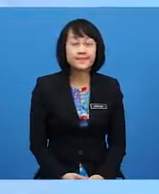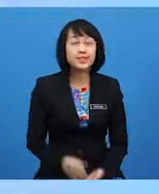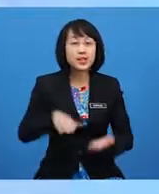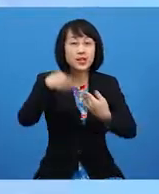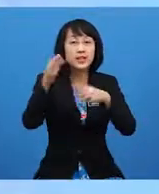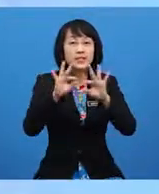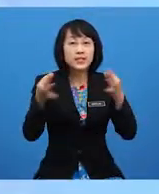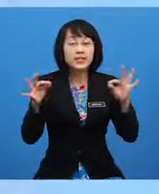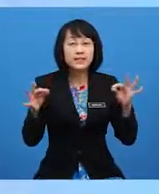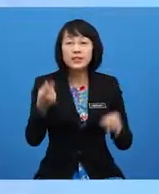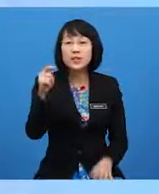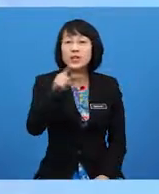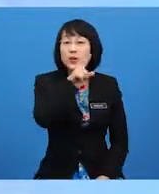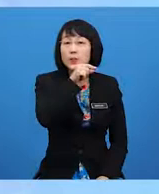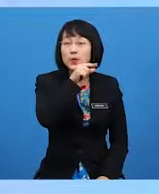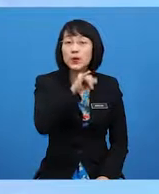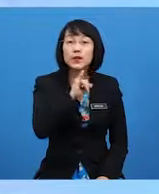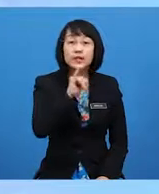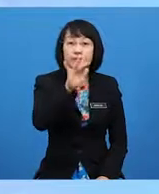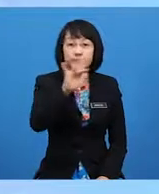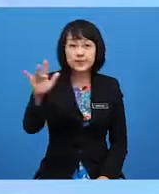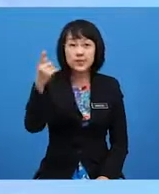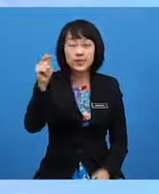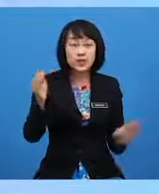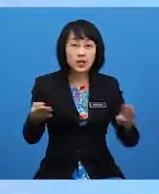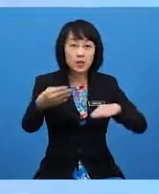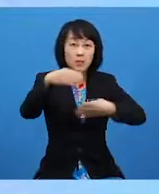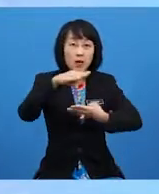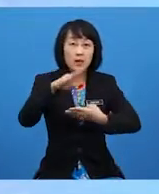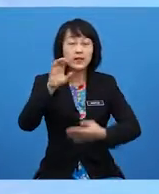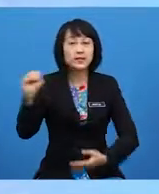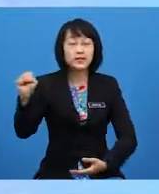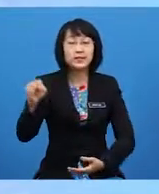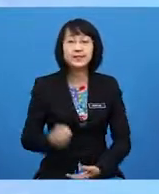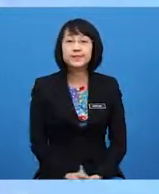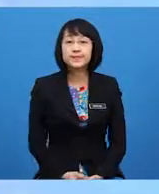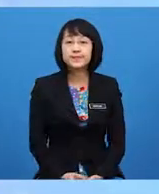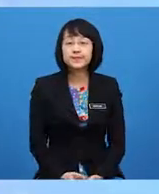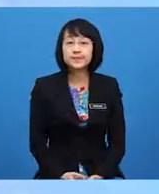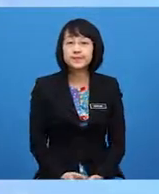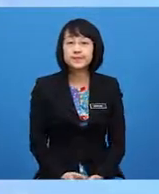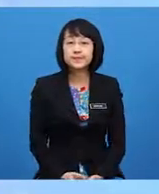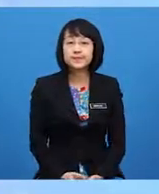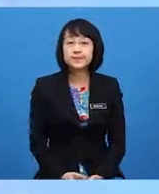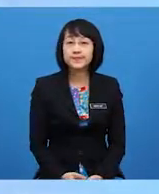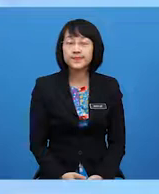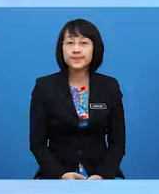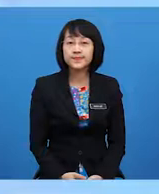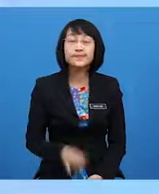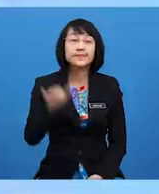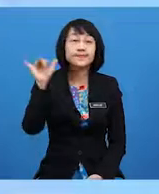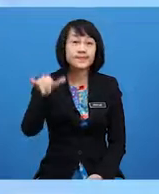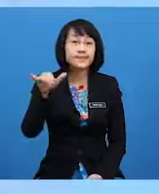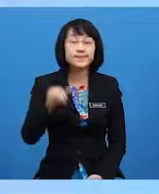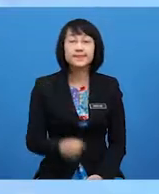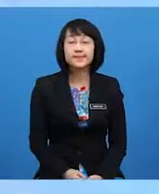Yes, you are absolutely right. The answer is between. The bird is between the